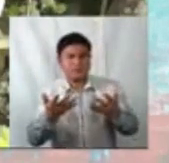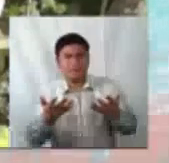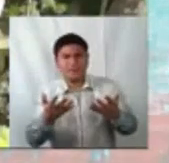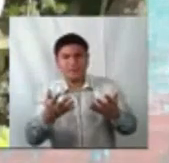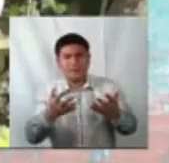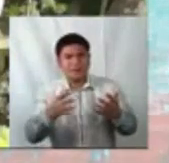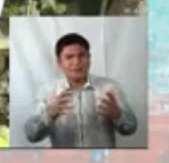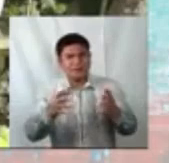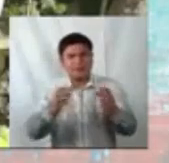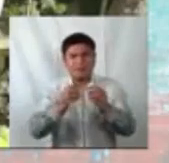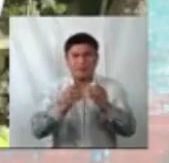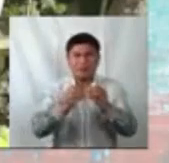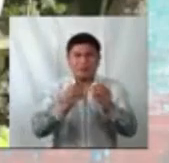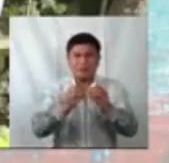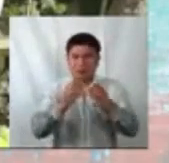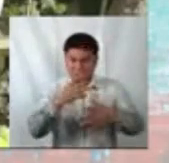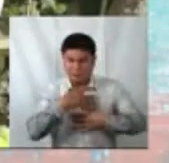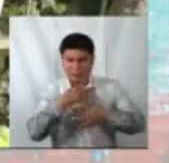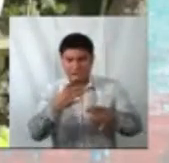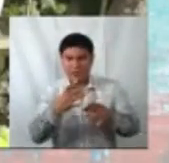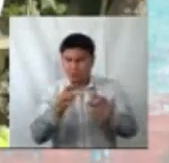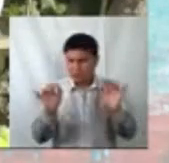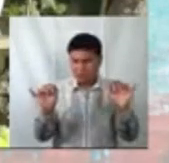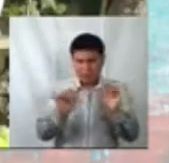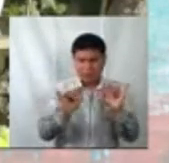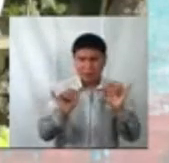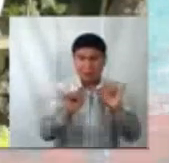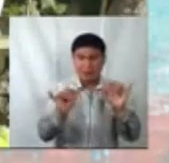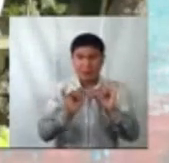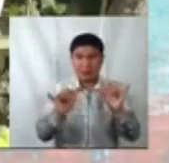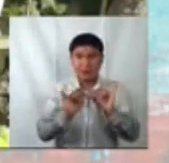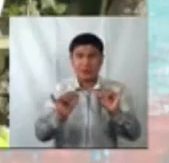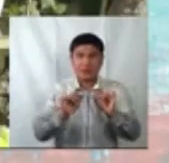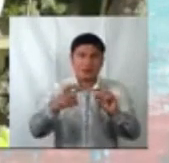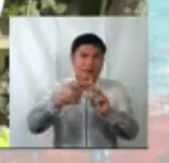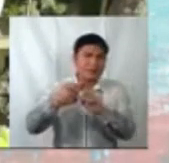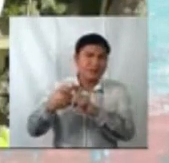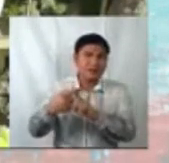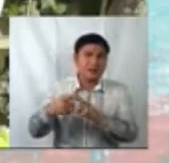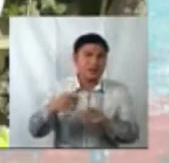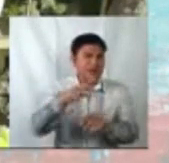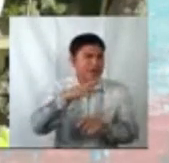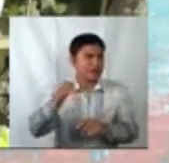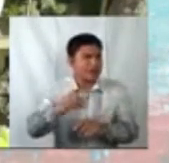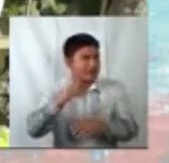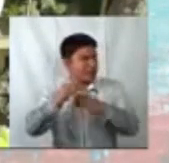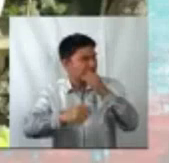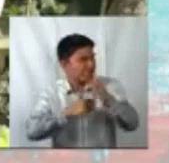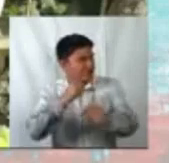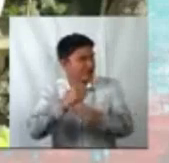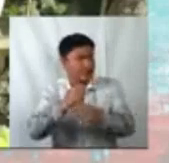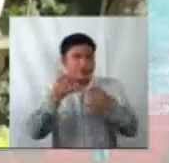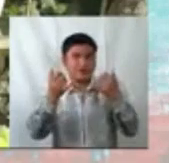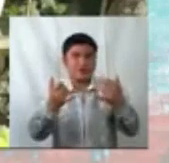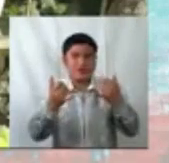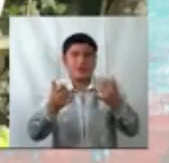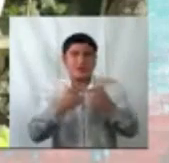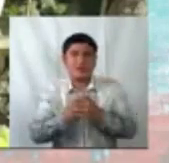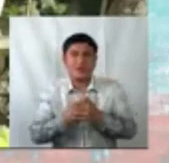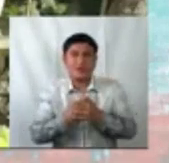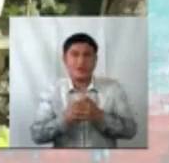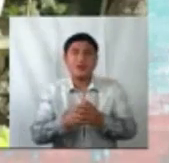Apparently, di ba sabi natin pareho yung Tydings McDuffie at saka yung Hare Haas. But apparently, yes. the